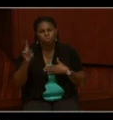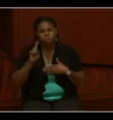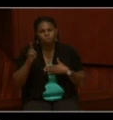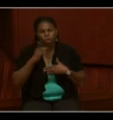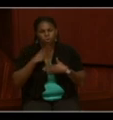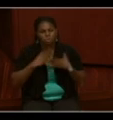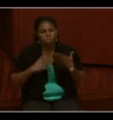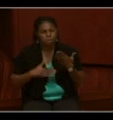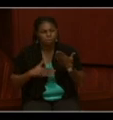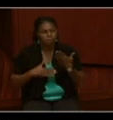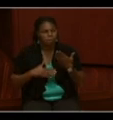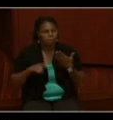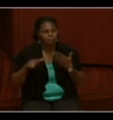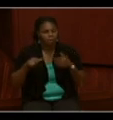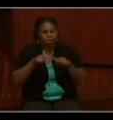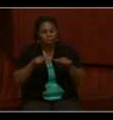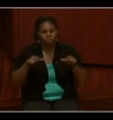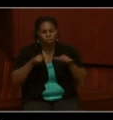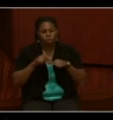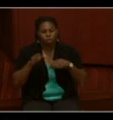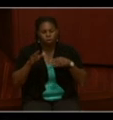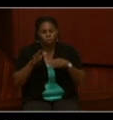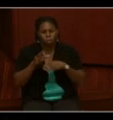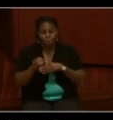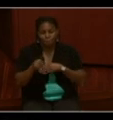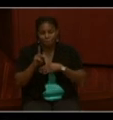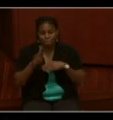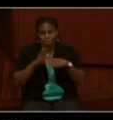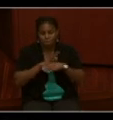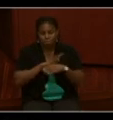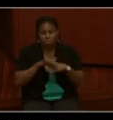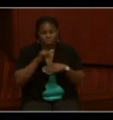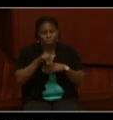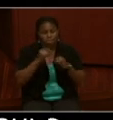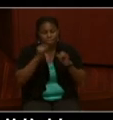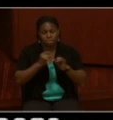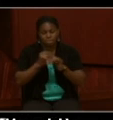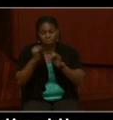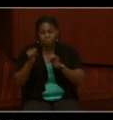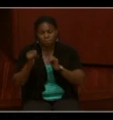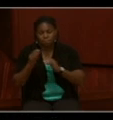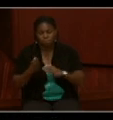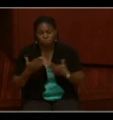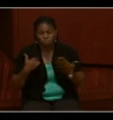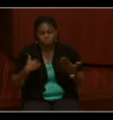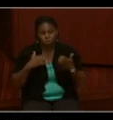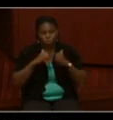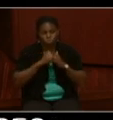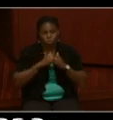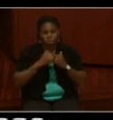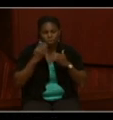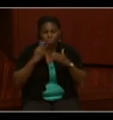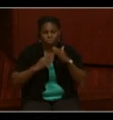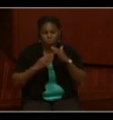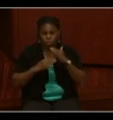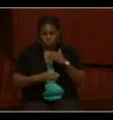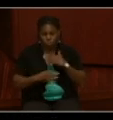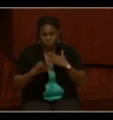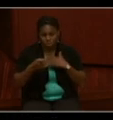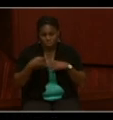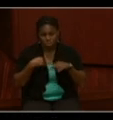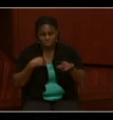of the local banks and businesses were. So these individuals had to, in the presence of immigration officials, fill out these